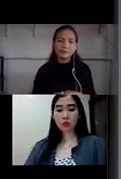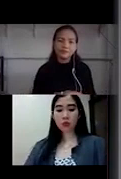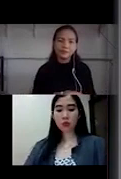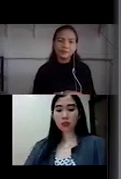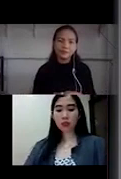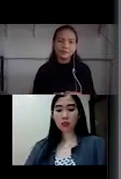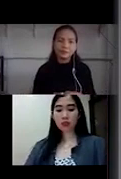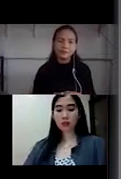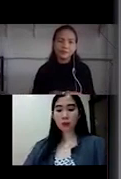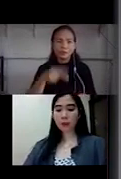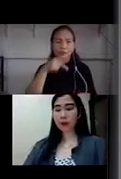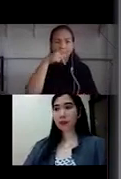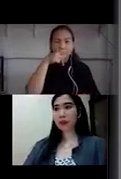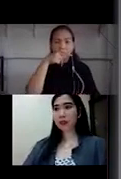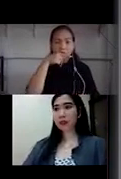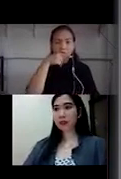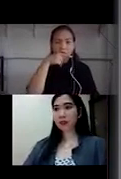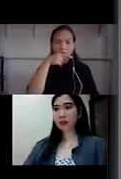Password.